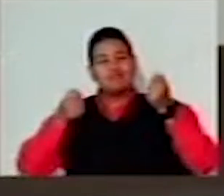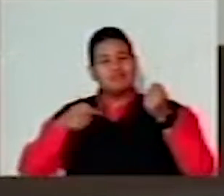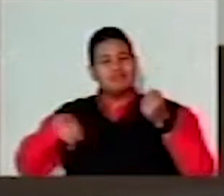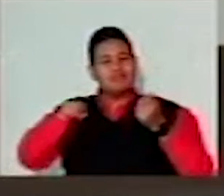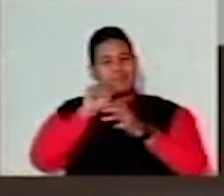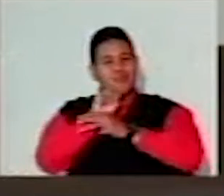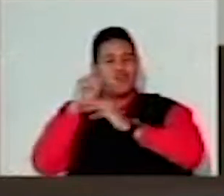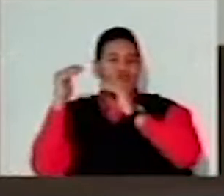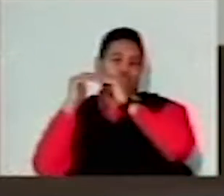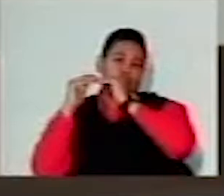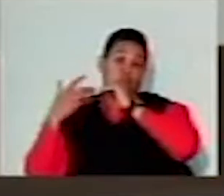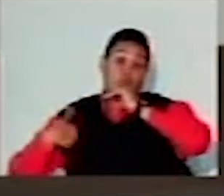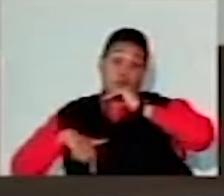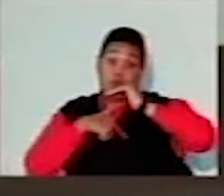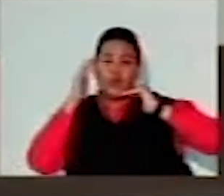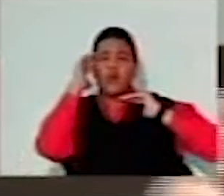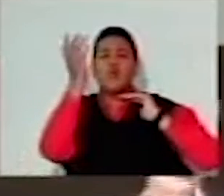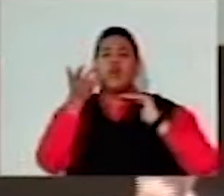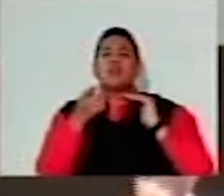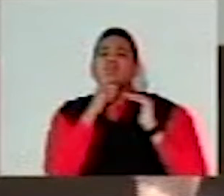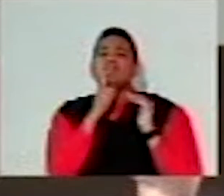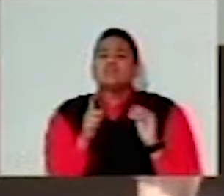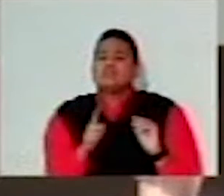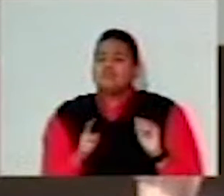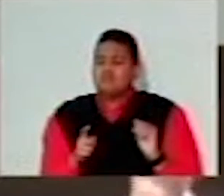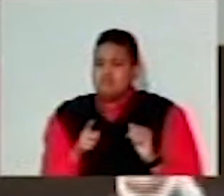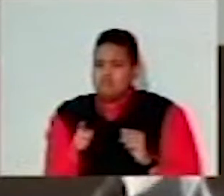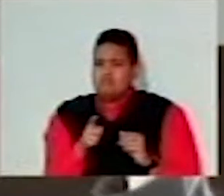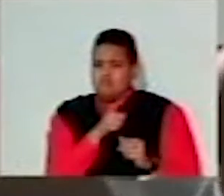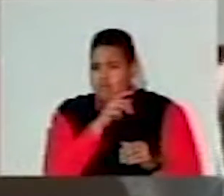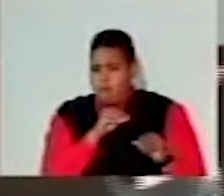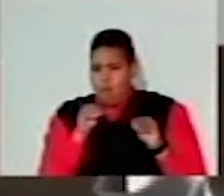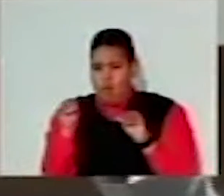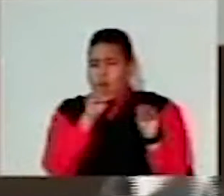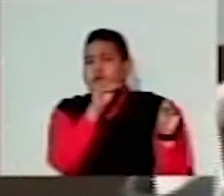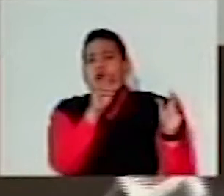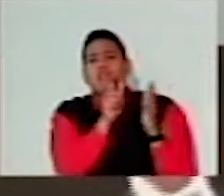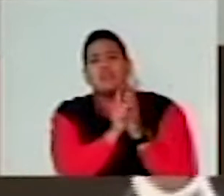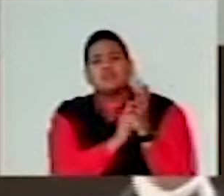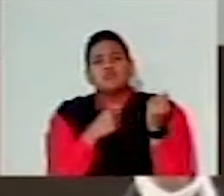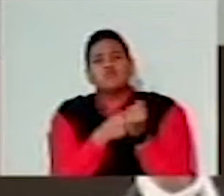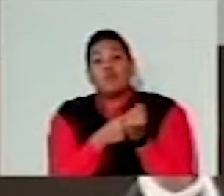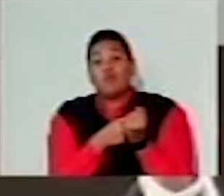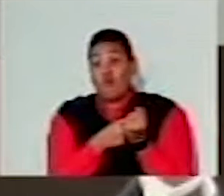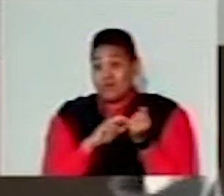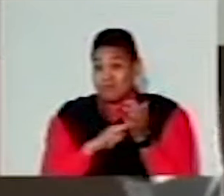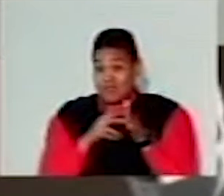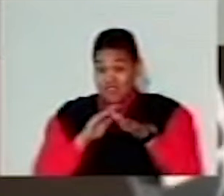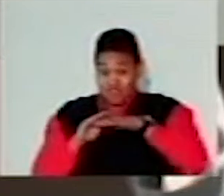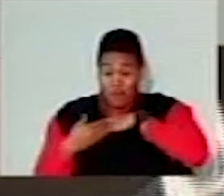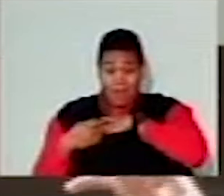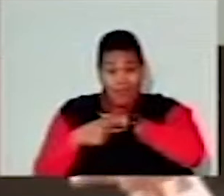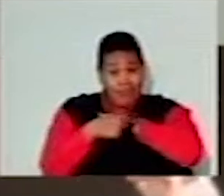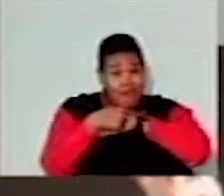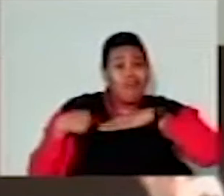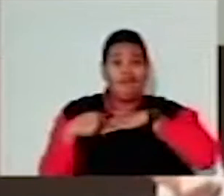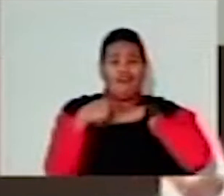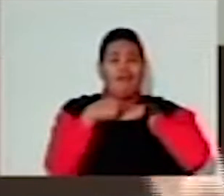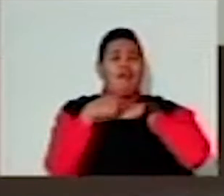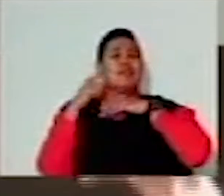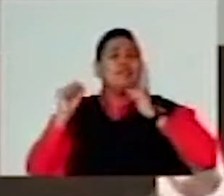Mr. Speaker, be putting out this clinic so that anyone in Jamaica can